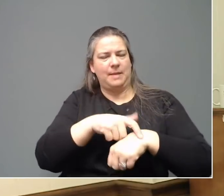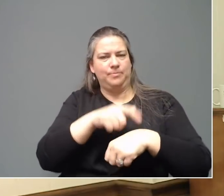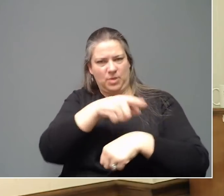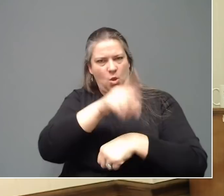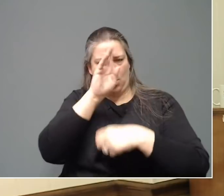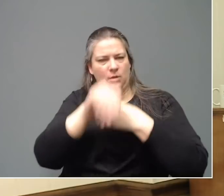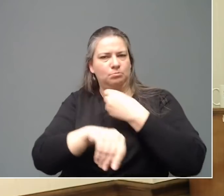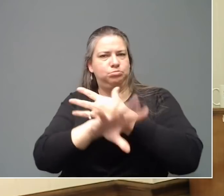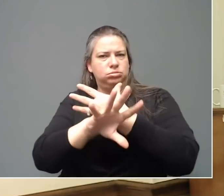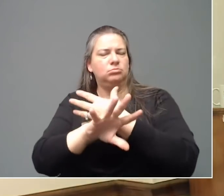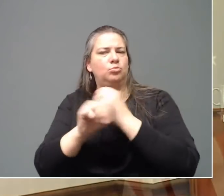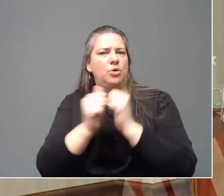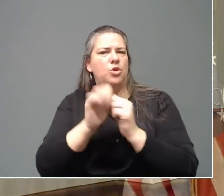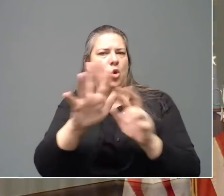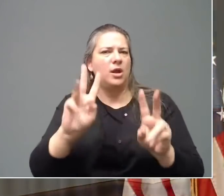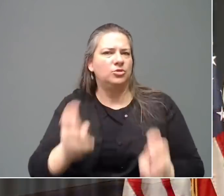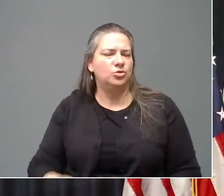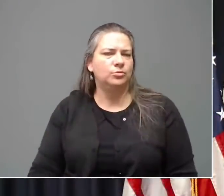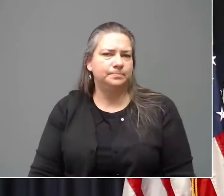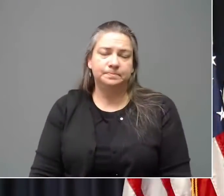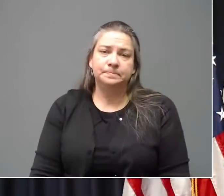claim.